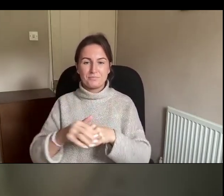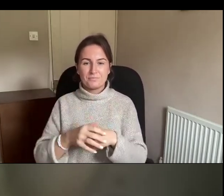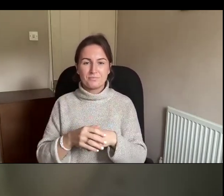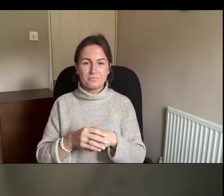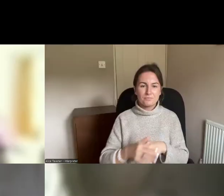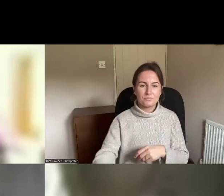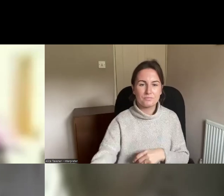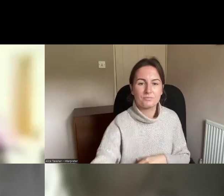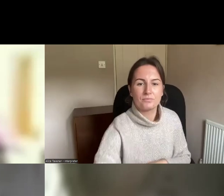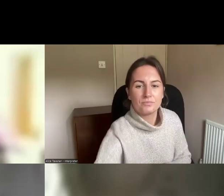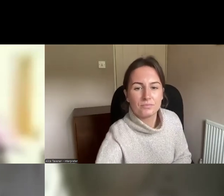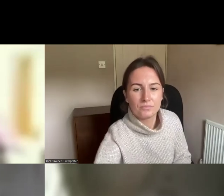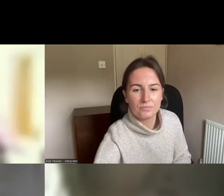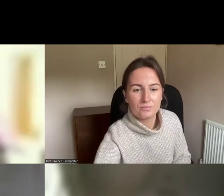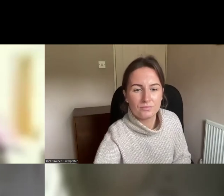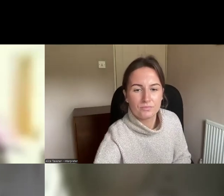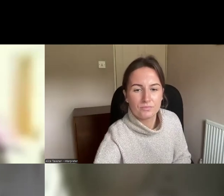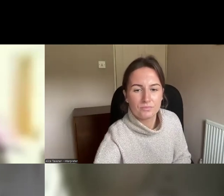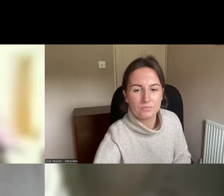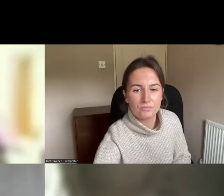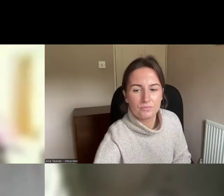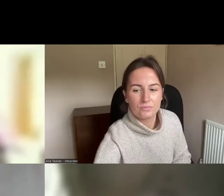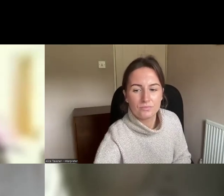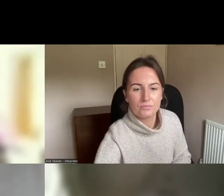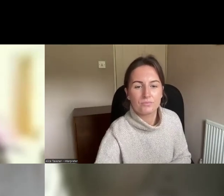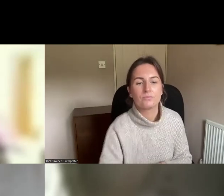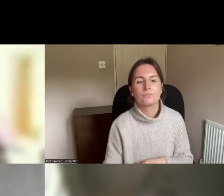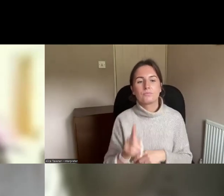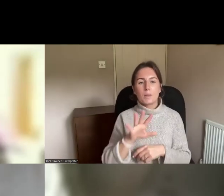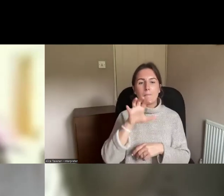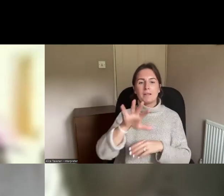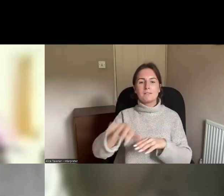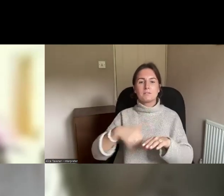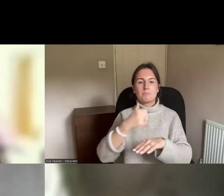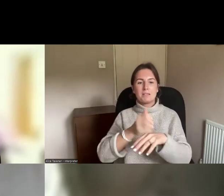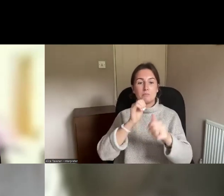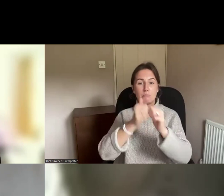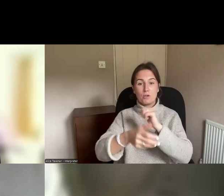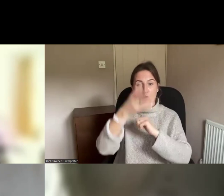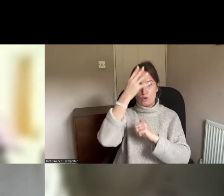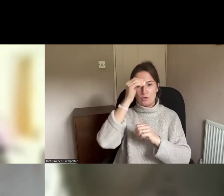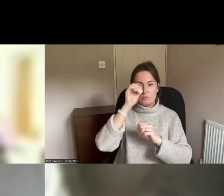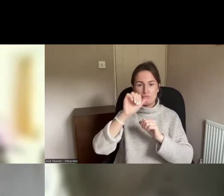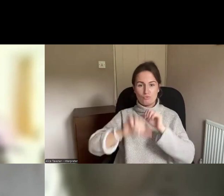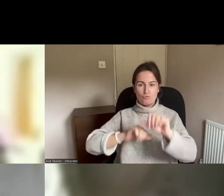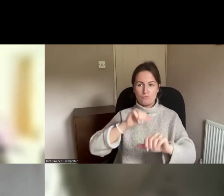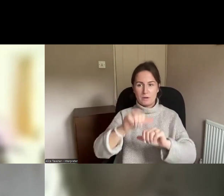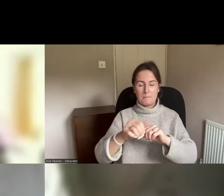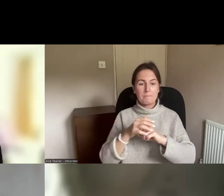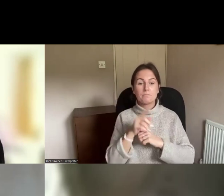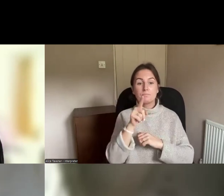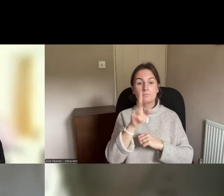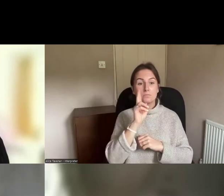for the place-based peer learning program. You can see here we